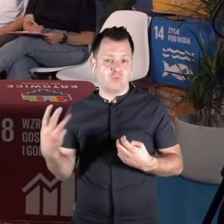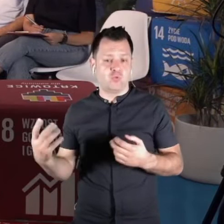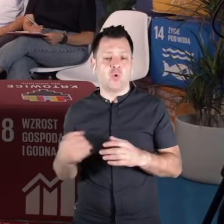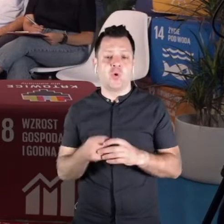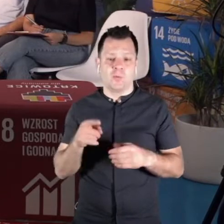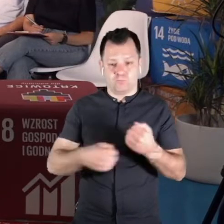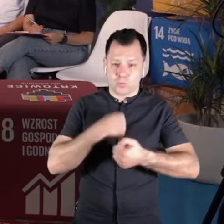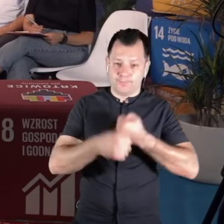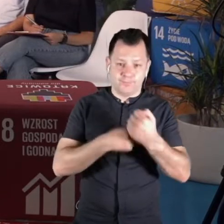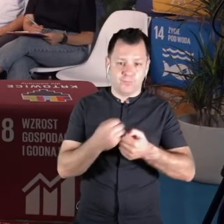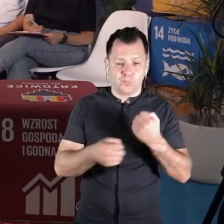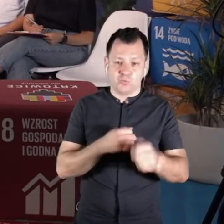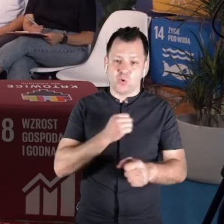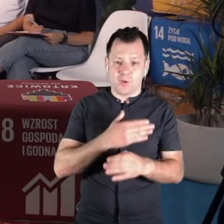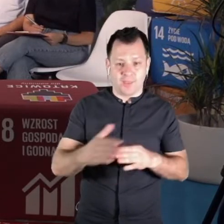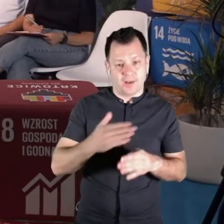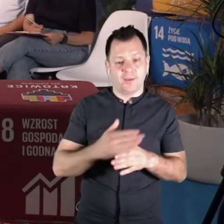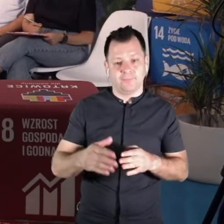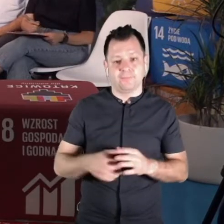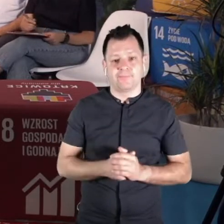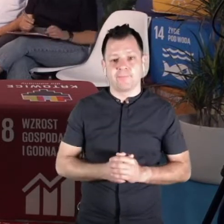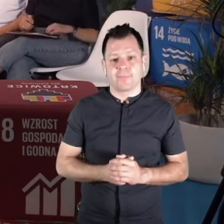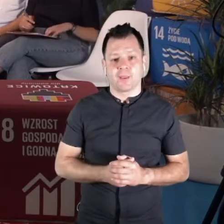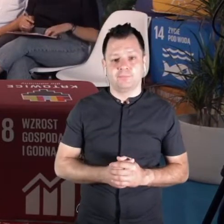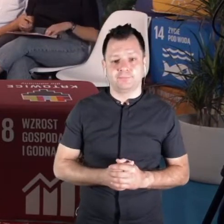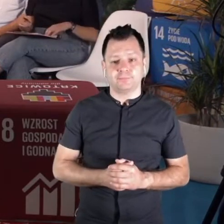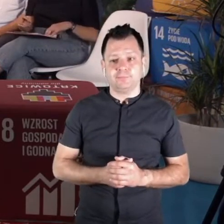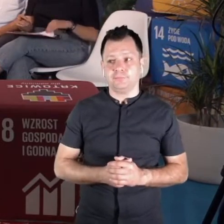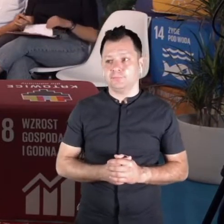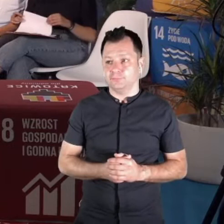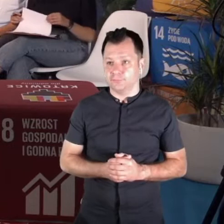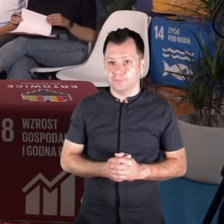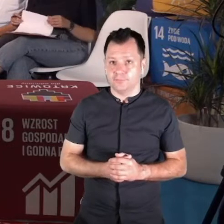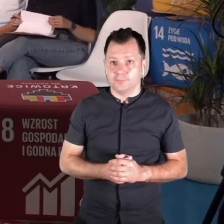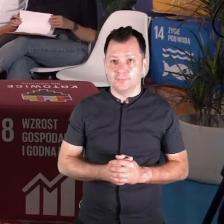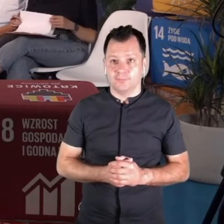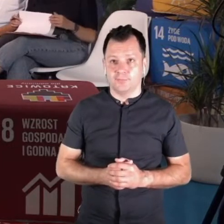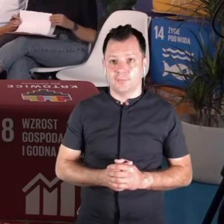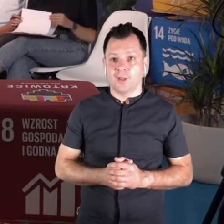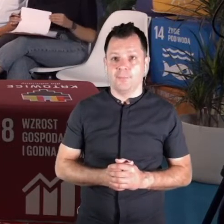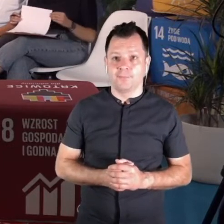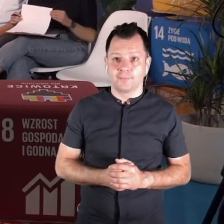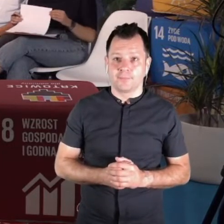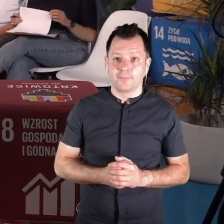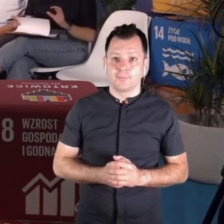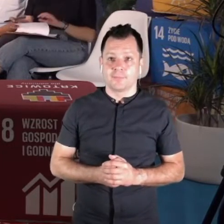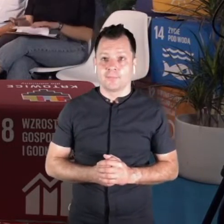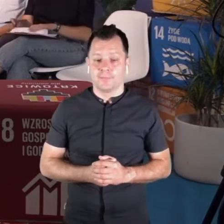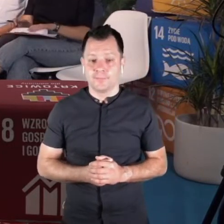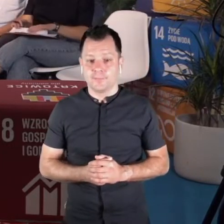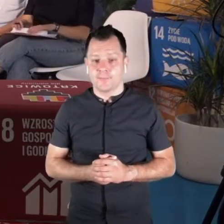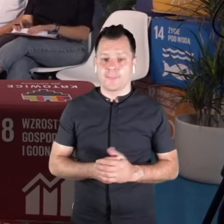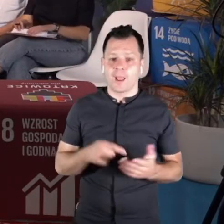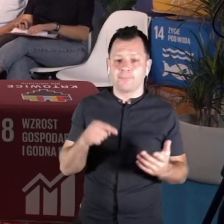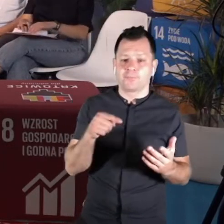consulting. And yeah, and more public consultation process are in this platform. So we